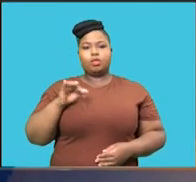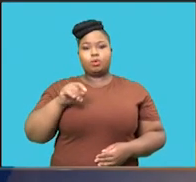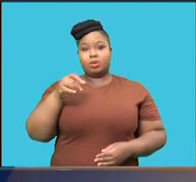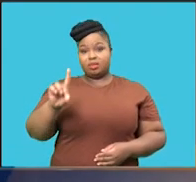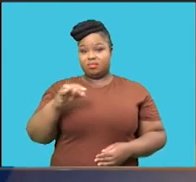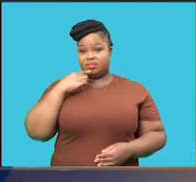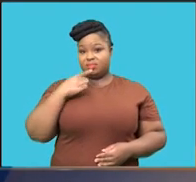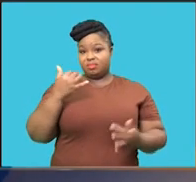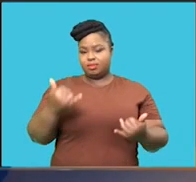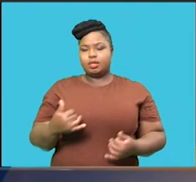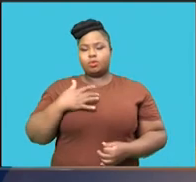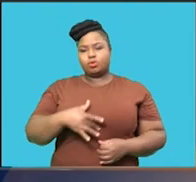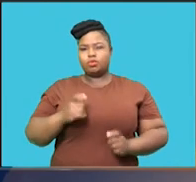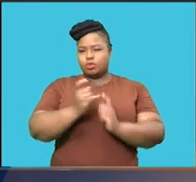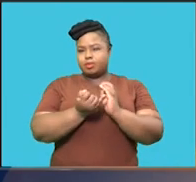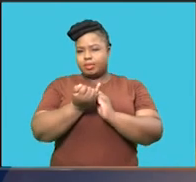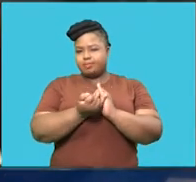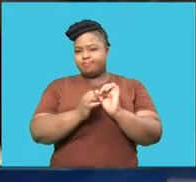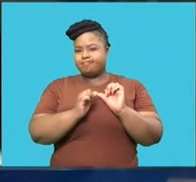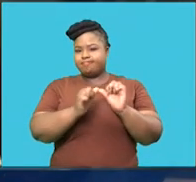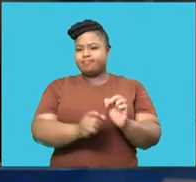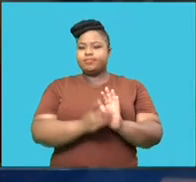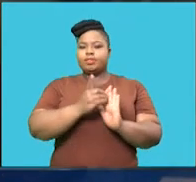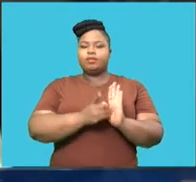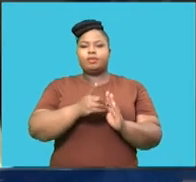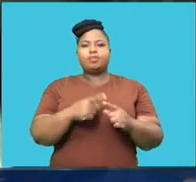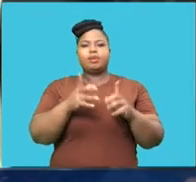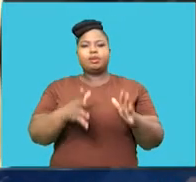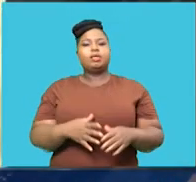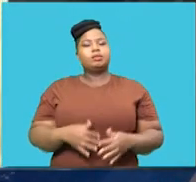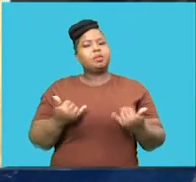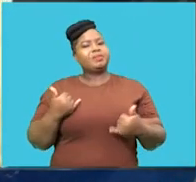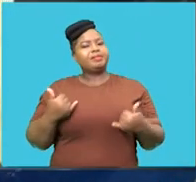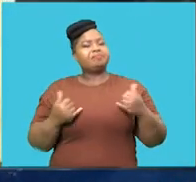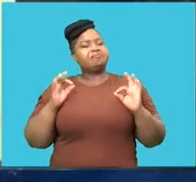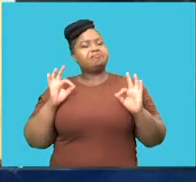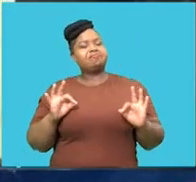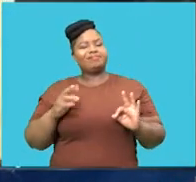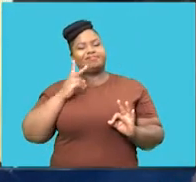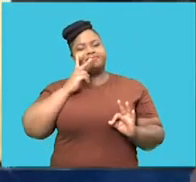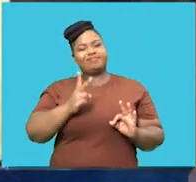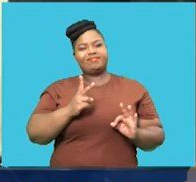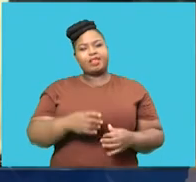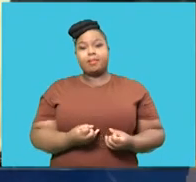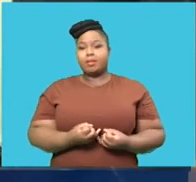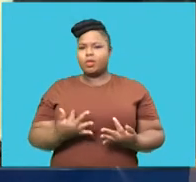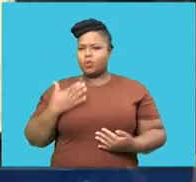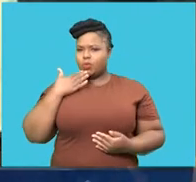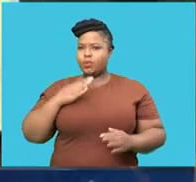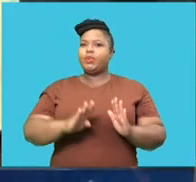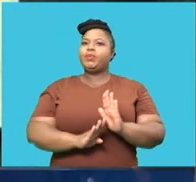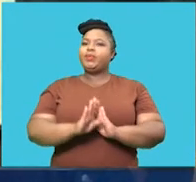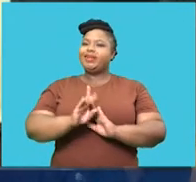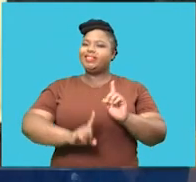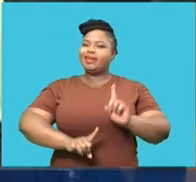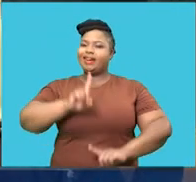as a tournament, they continue to develop players and it gives a great joy to see so many of them have gone to be